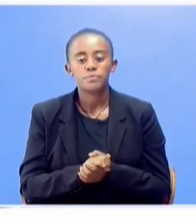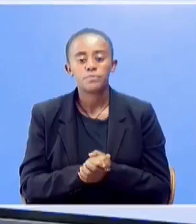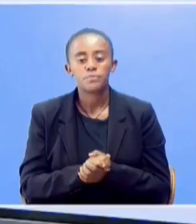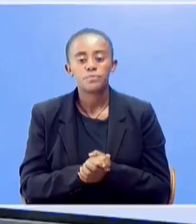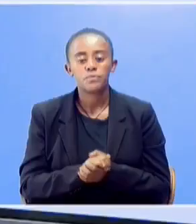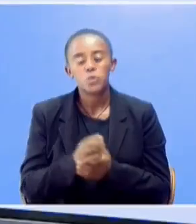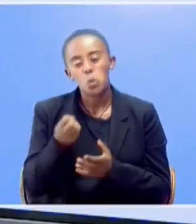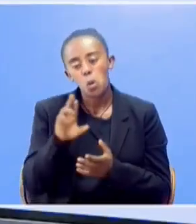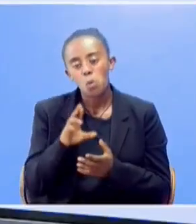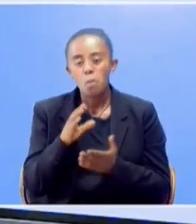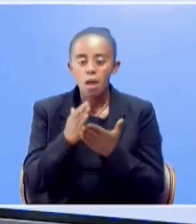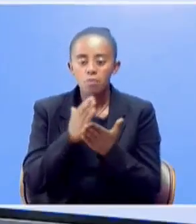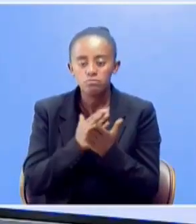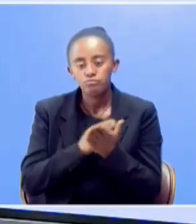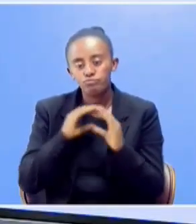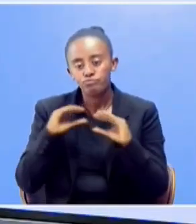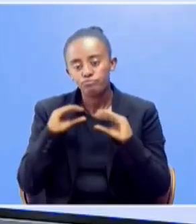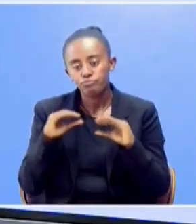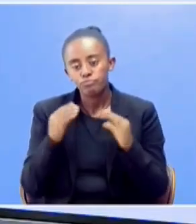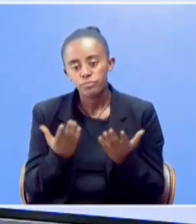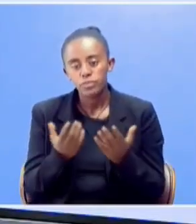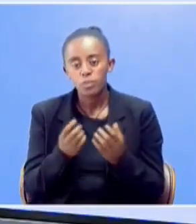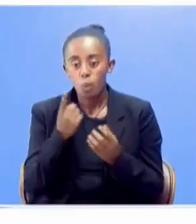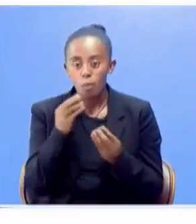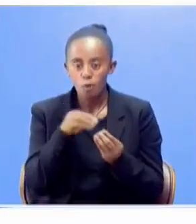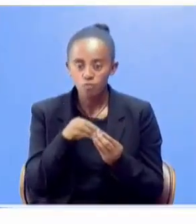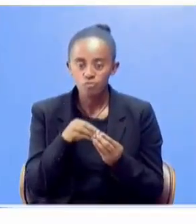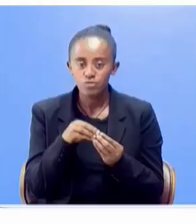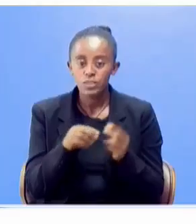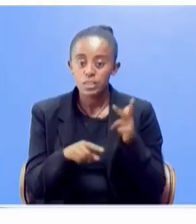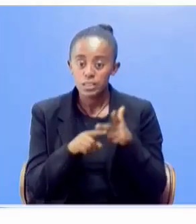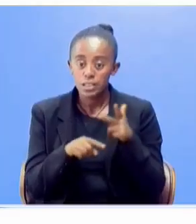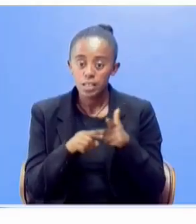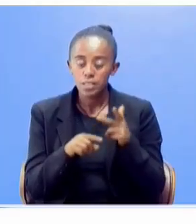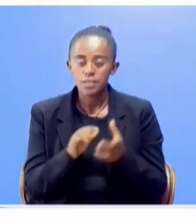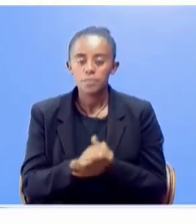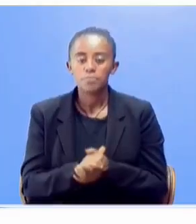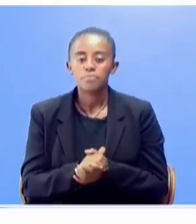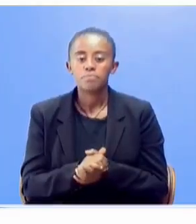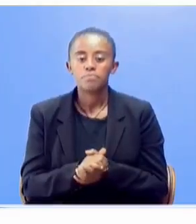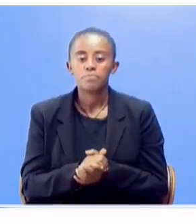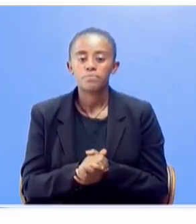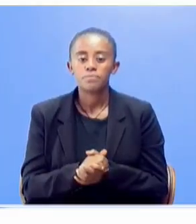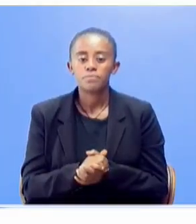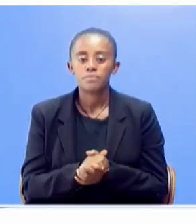Or my lesson. One more, the third one,